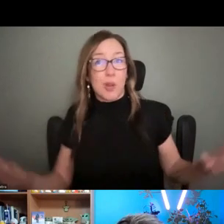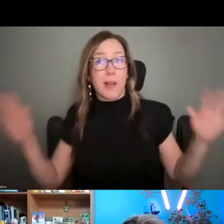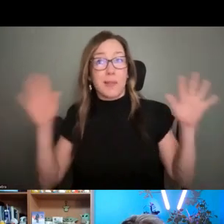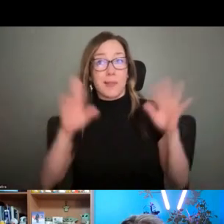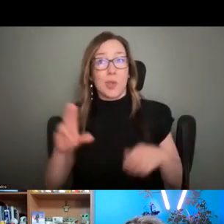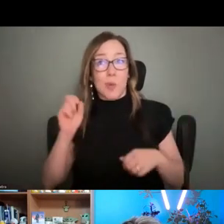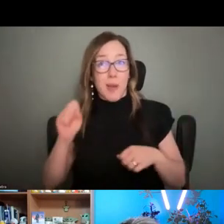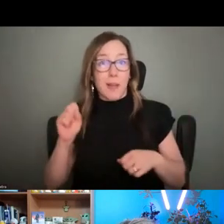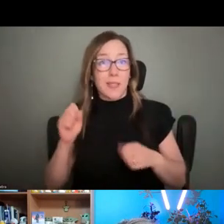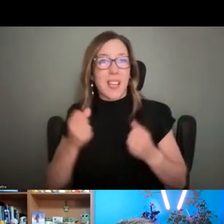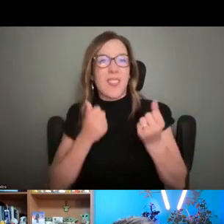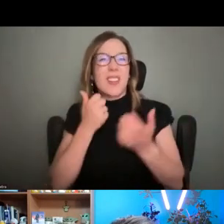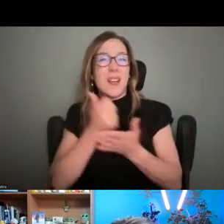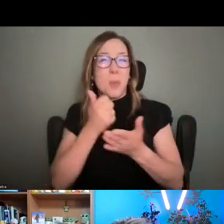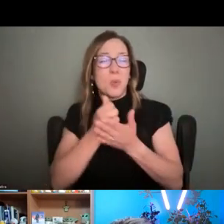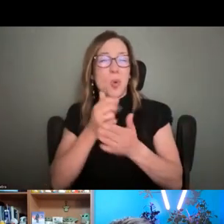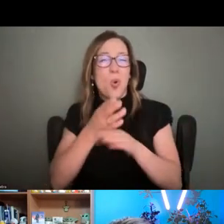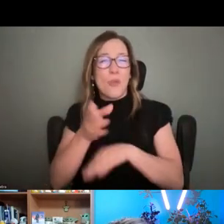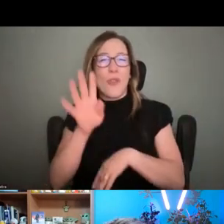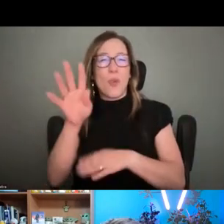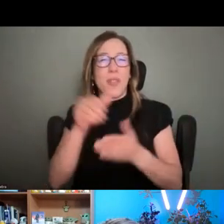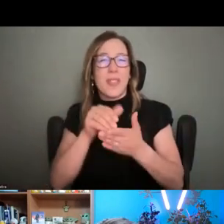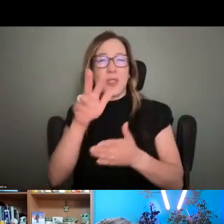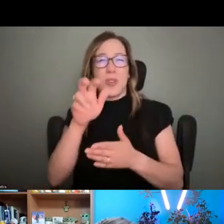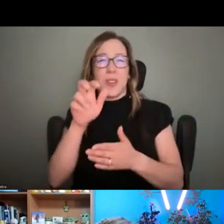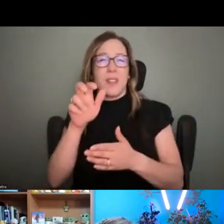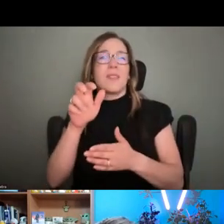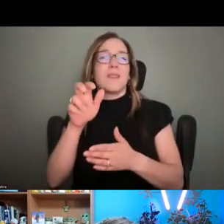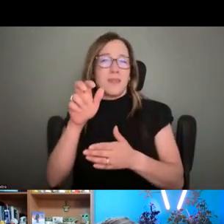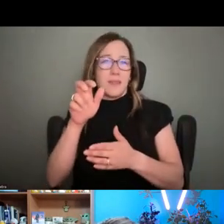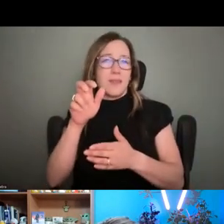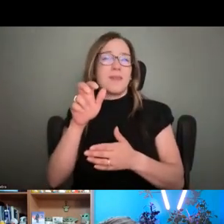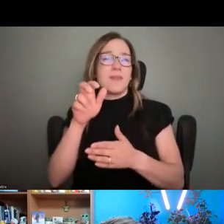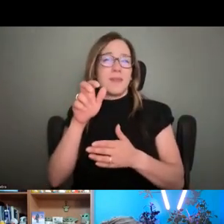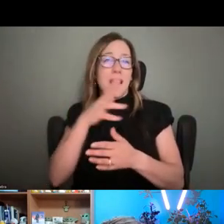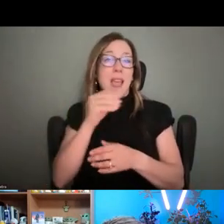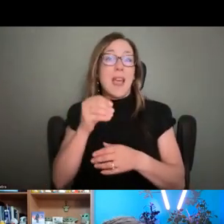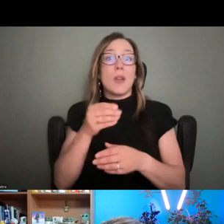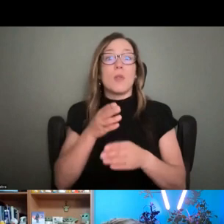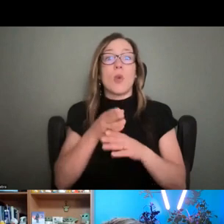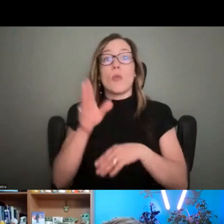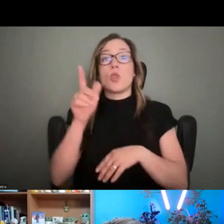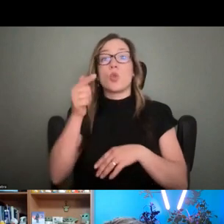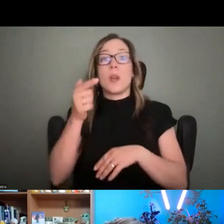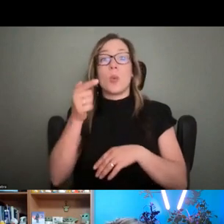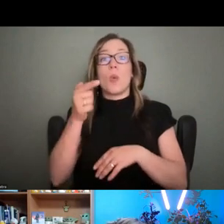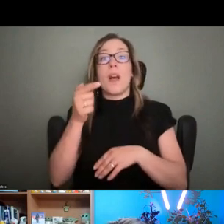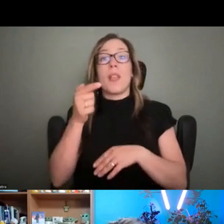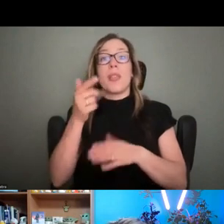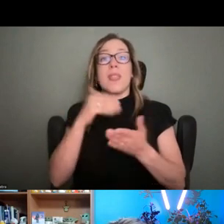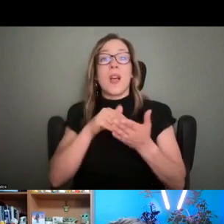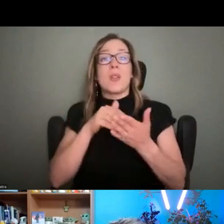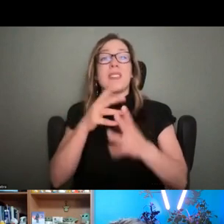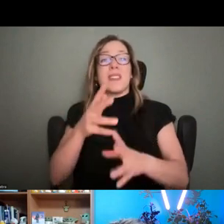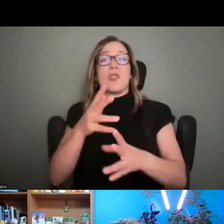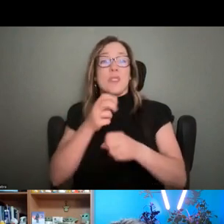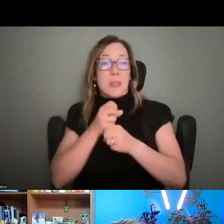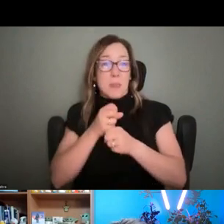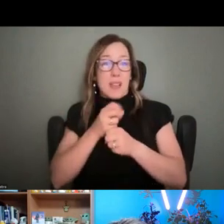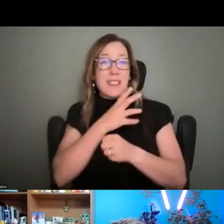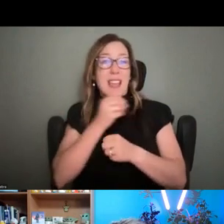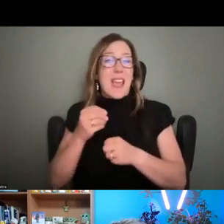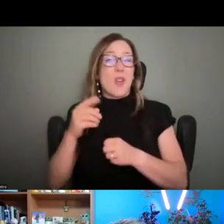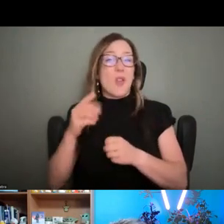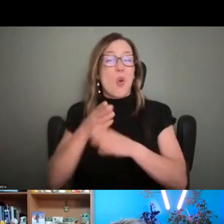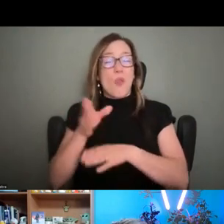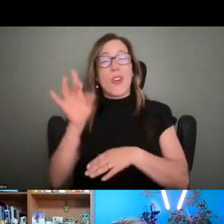have assisted over 4,000 caregivers and 22,000 care recipients with more than 8,000 volunteers.